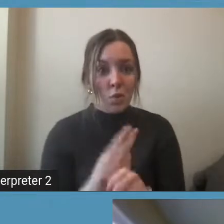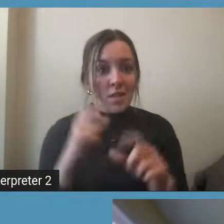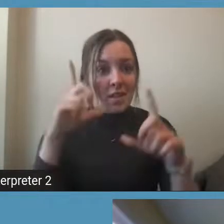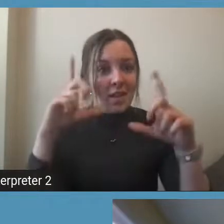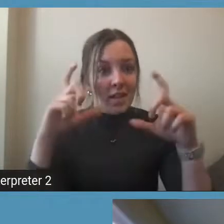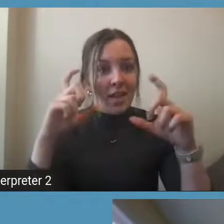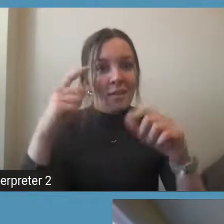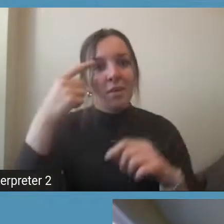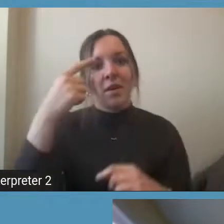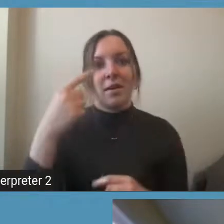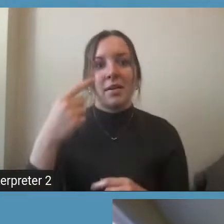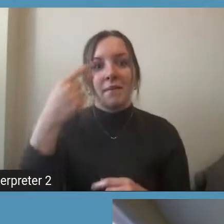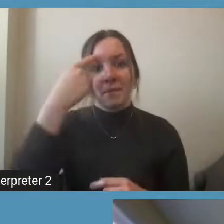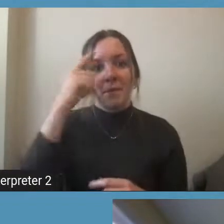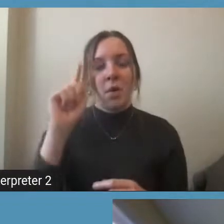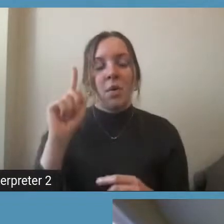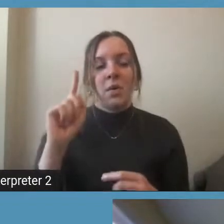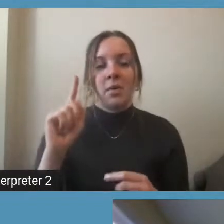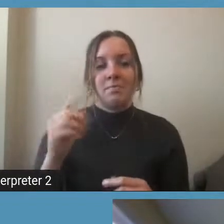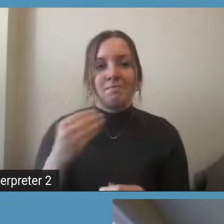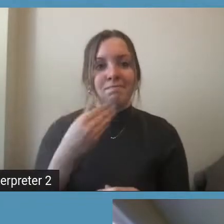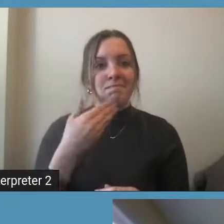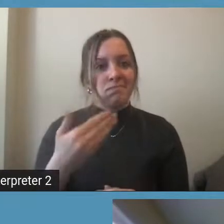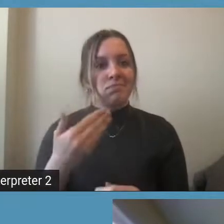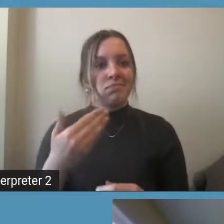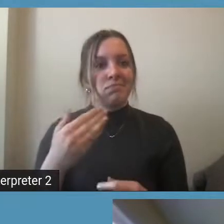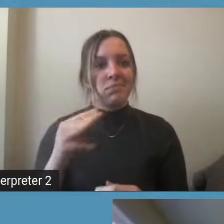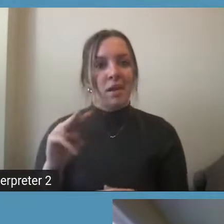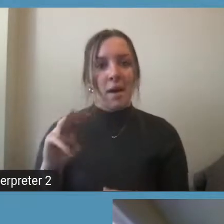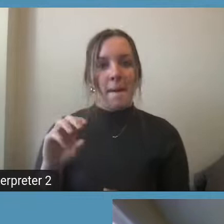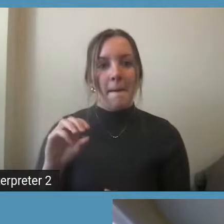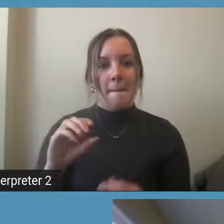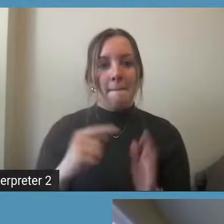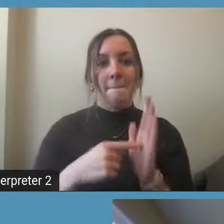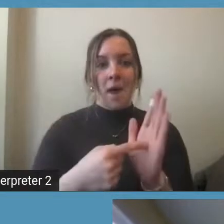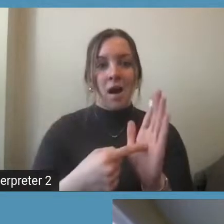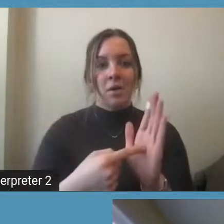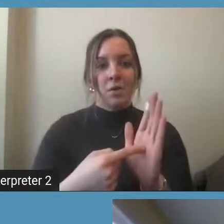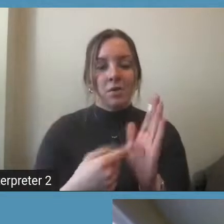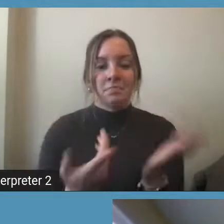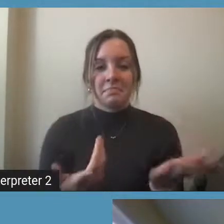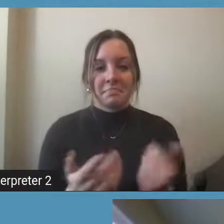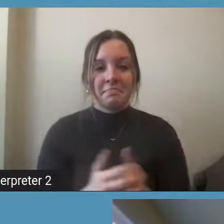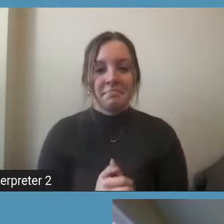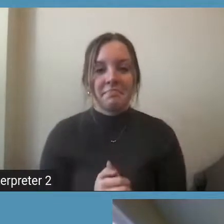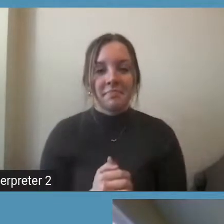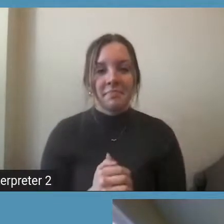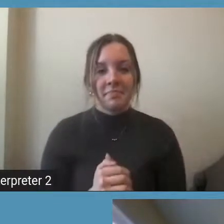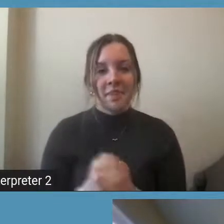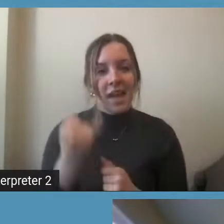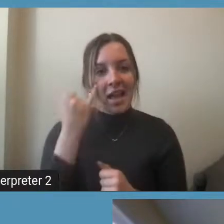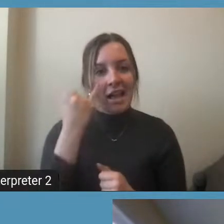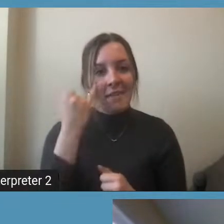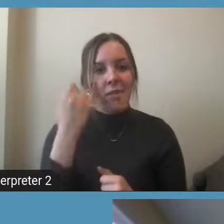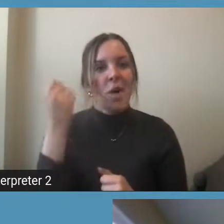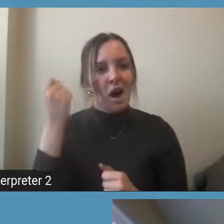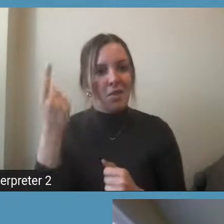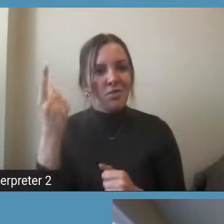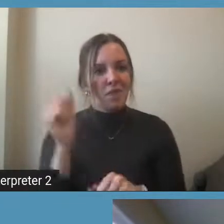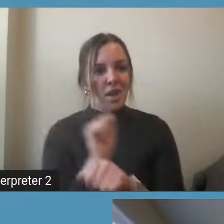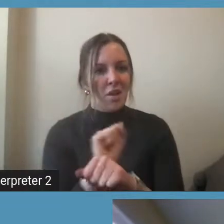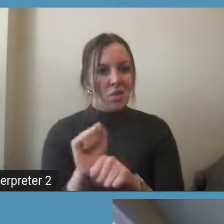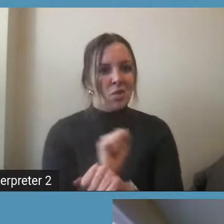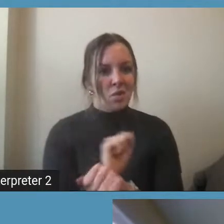are very good and can be very effective even for conservation if you know what you're doing. Do you find that there's